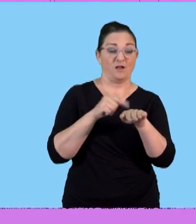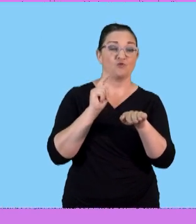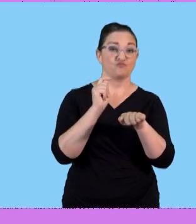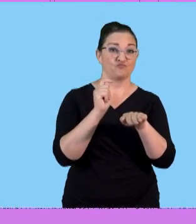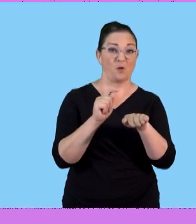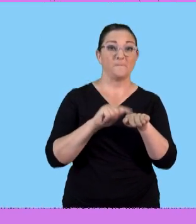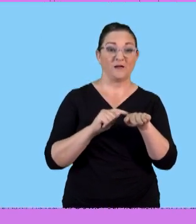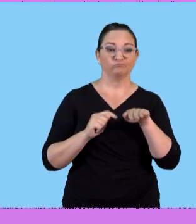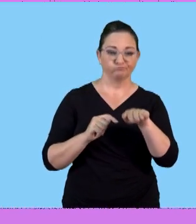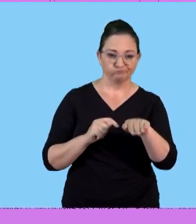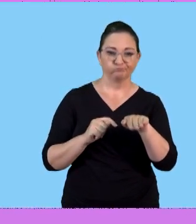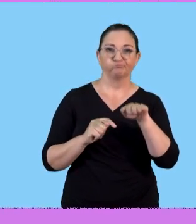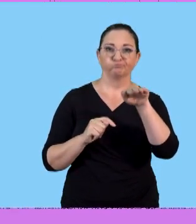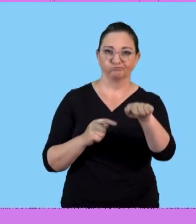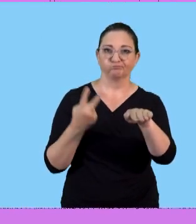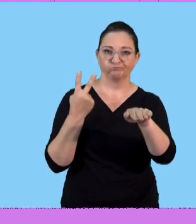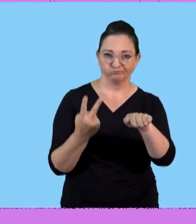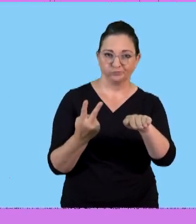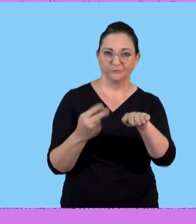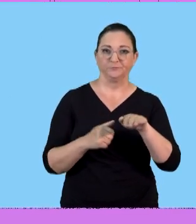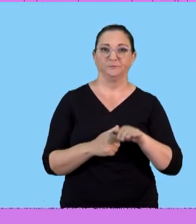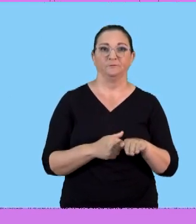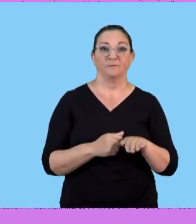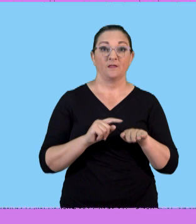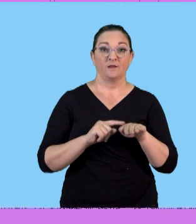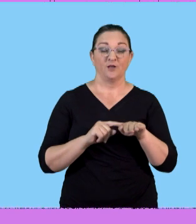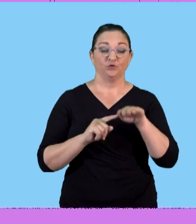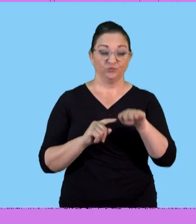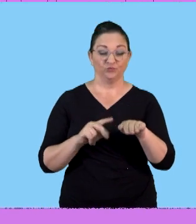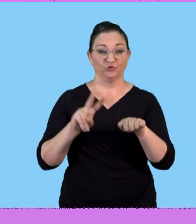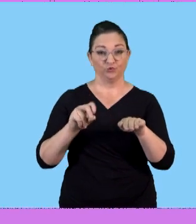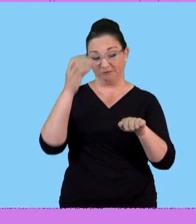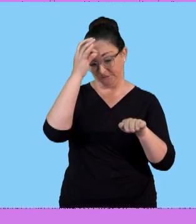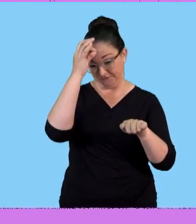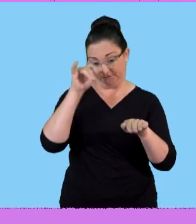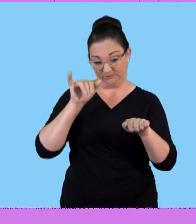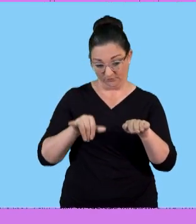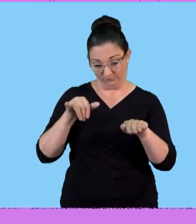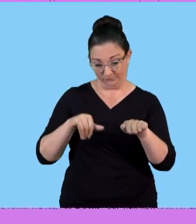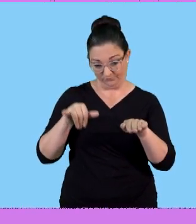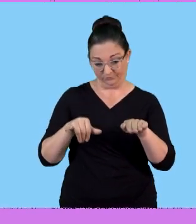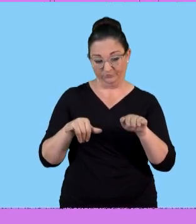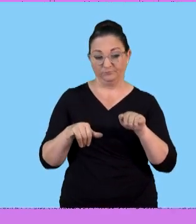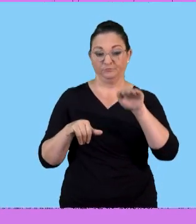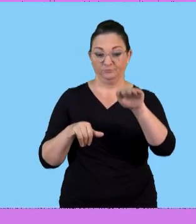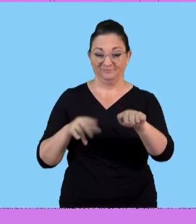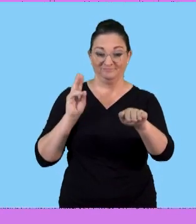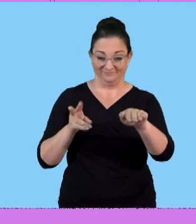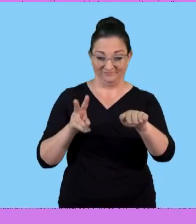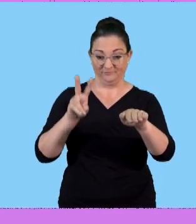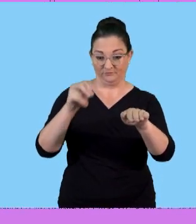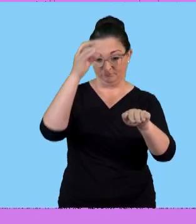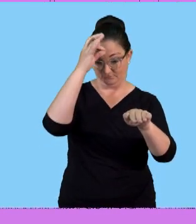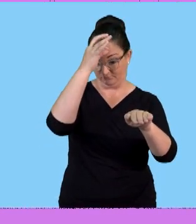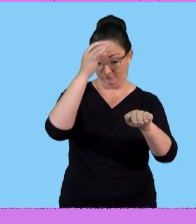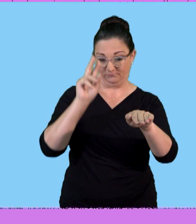twice. Remember, he's traveling between these two places by bus. Now, the bus stopped twice for 20 minutes each. The